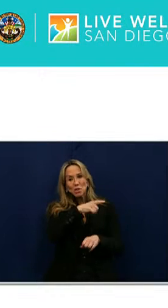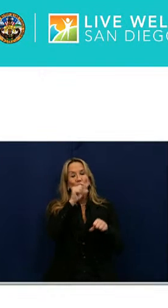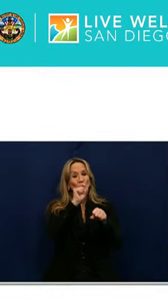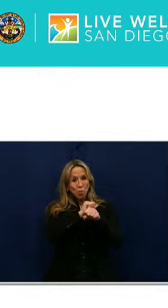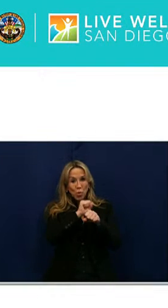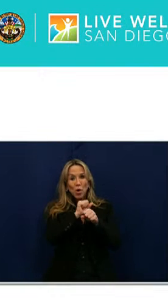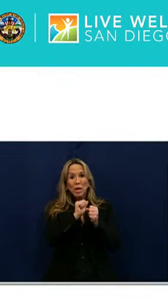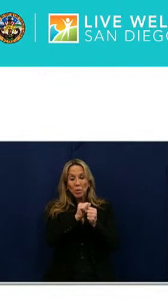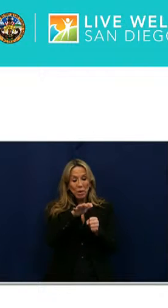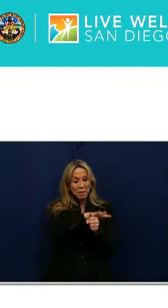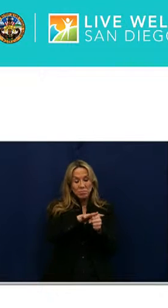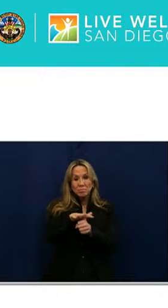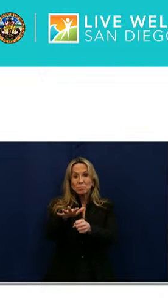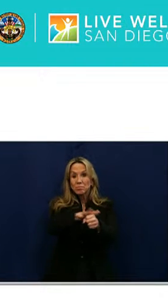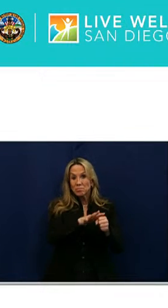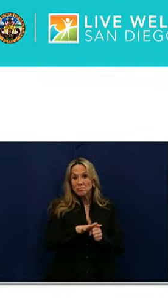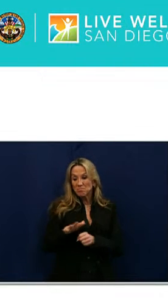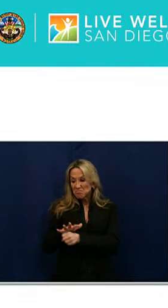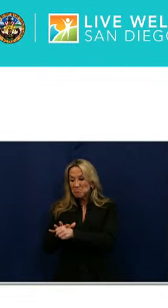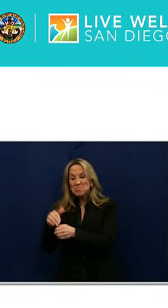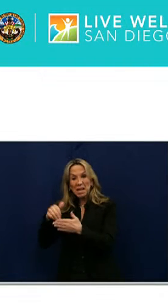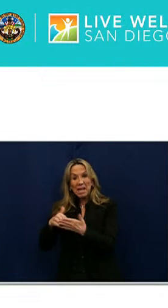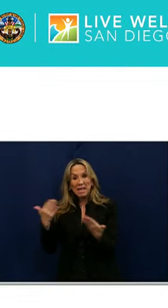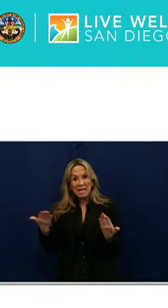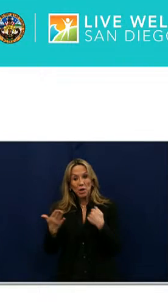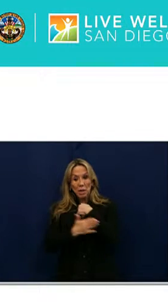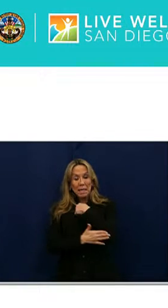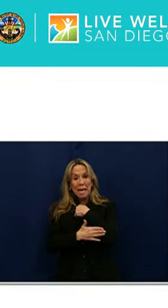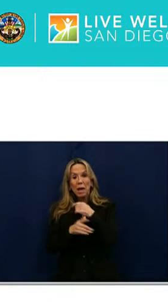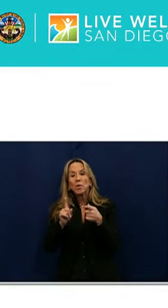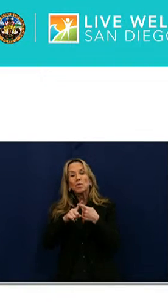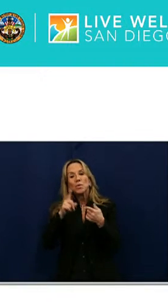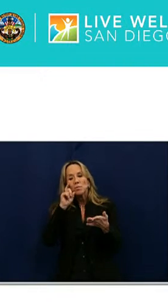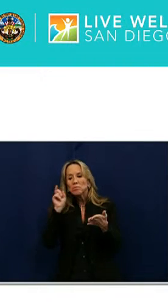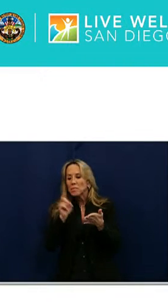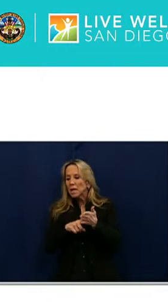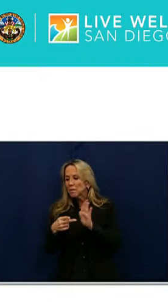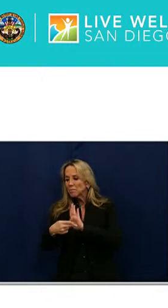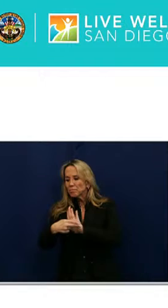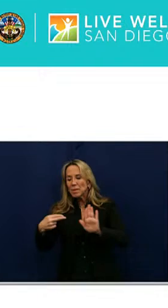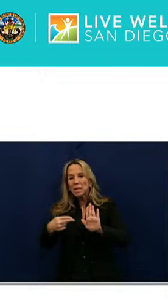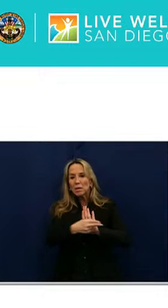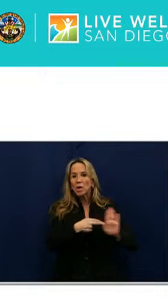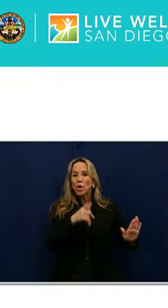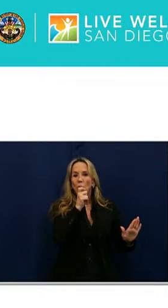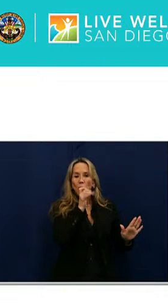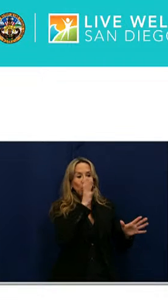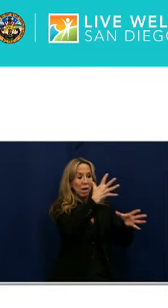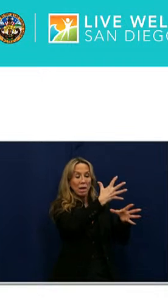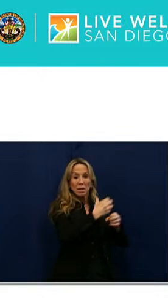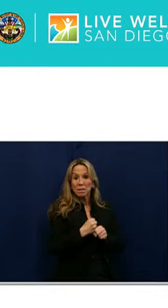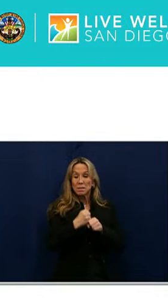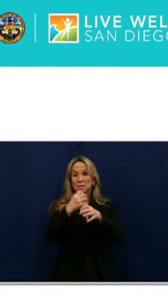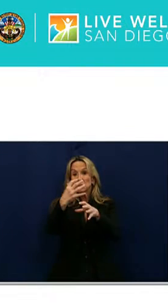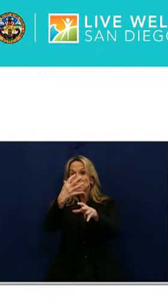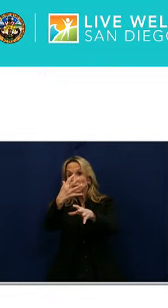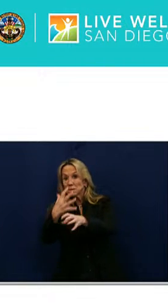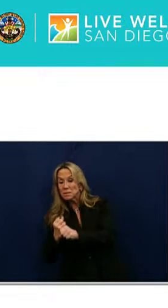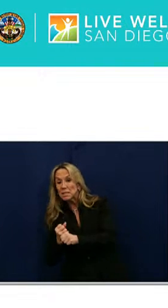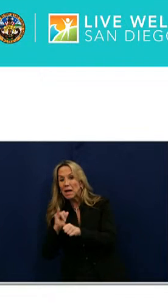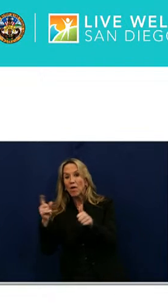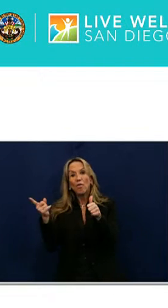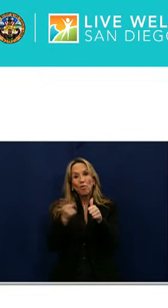health departments throughout the county to identify who are the recipients of the